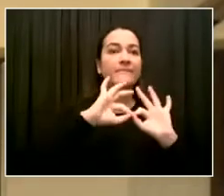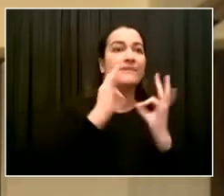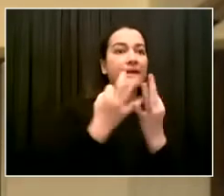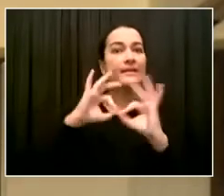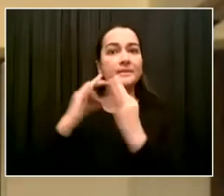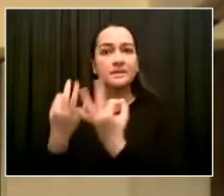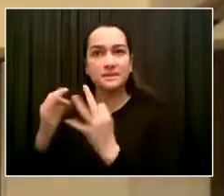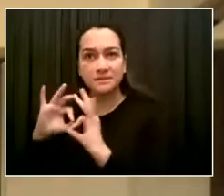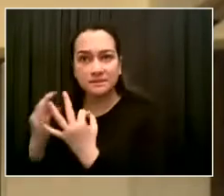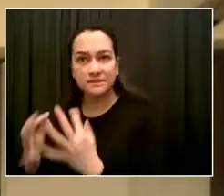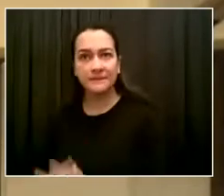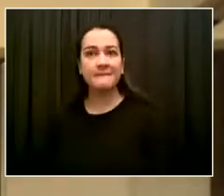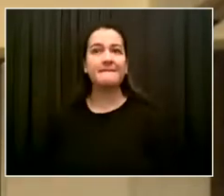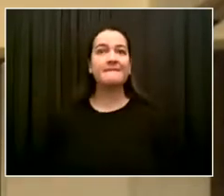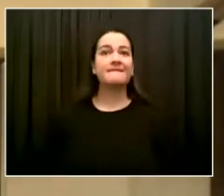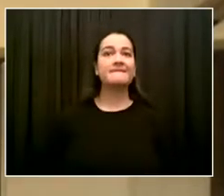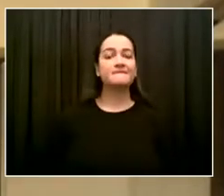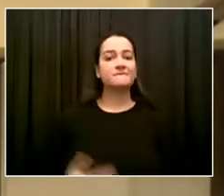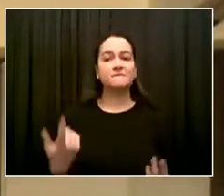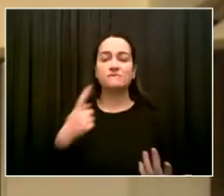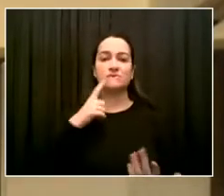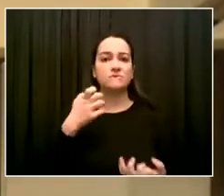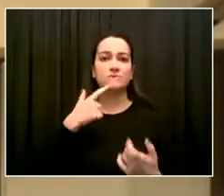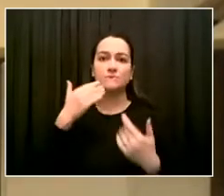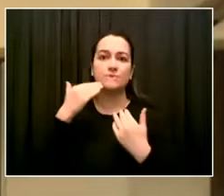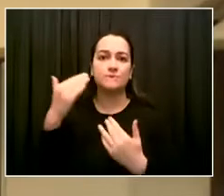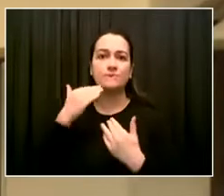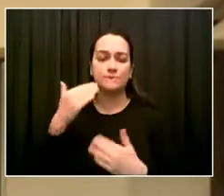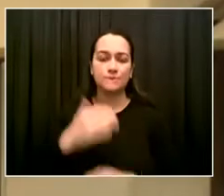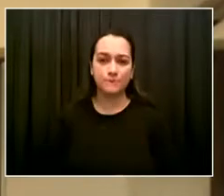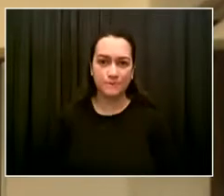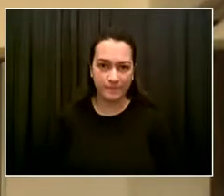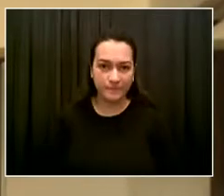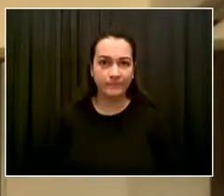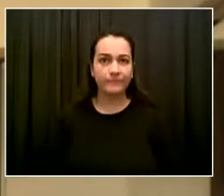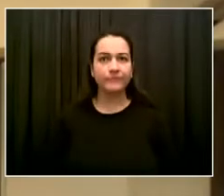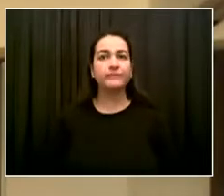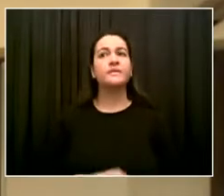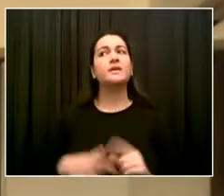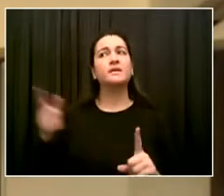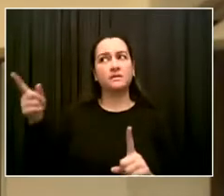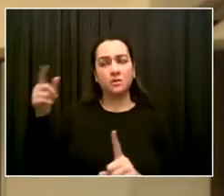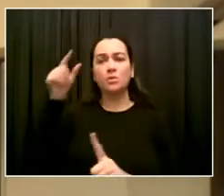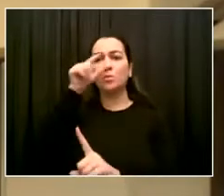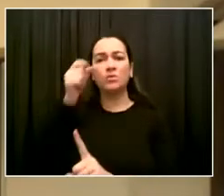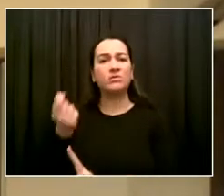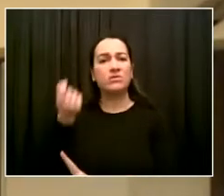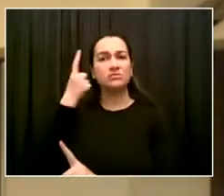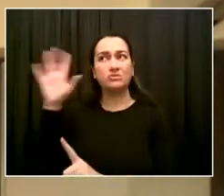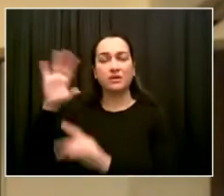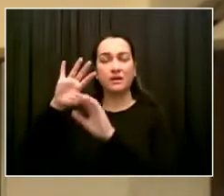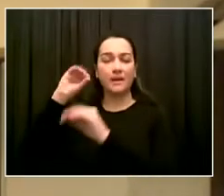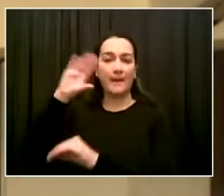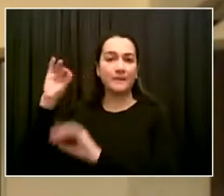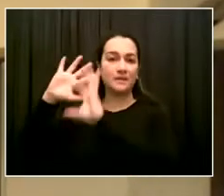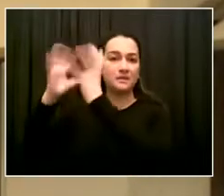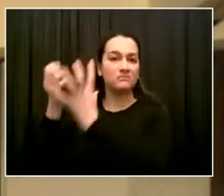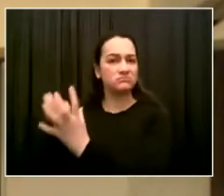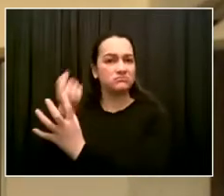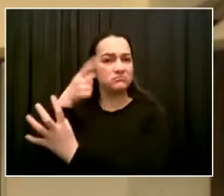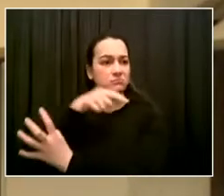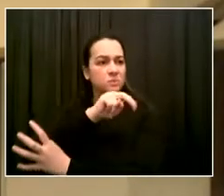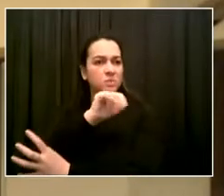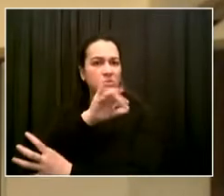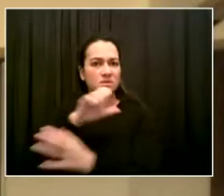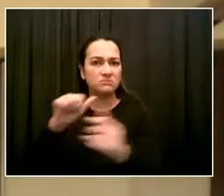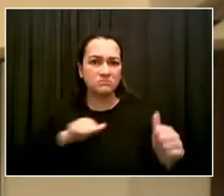mark. And I know I speak for all of us when I say it's so great to see New York showing signs of recovery, but clearly we're not out of the woods.